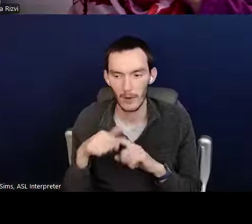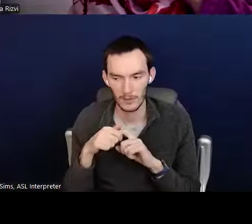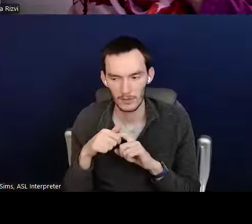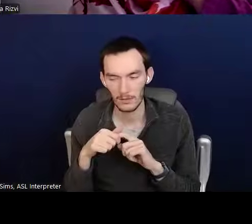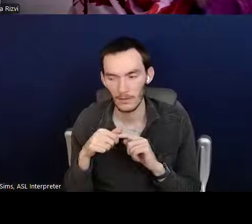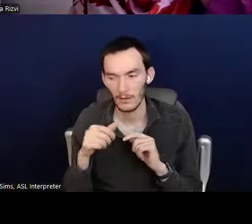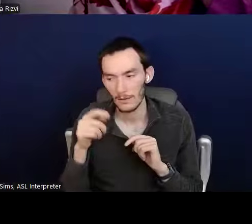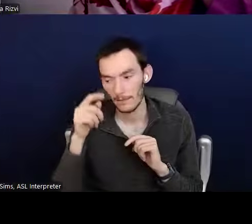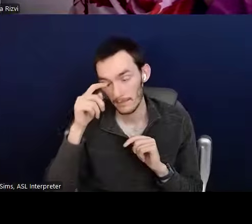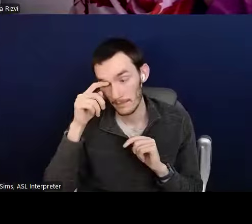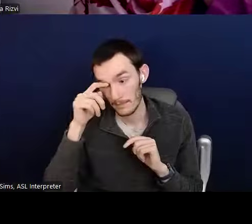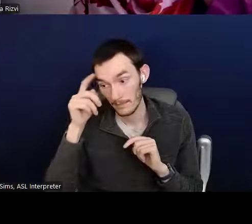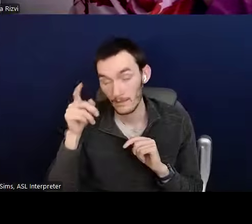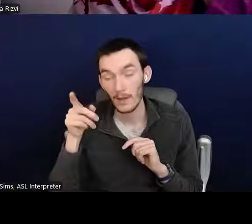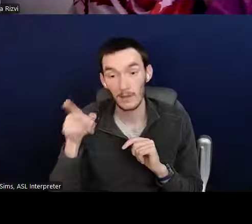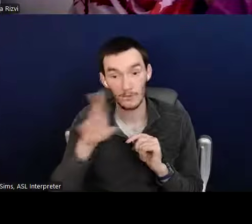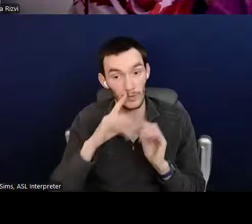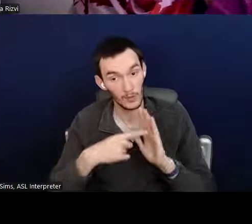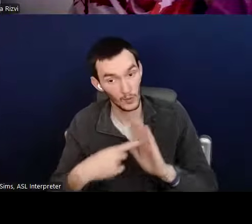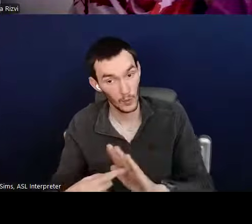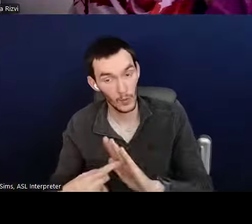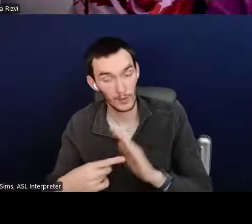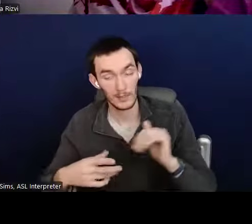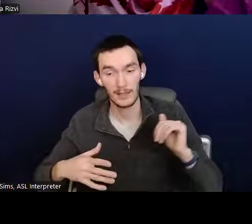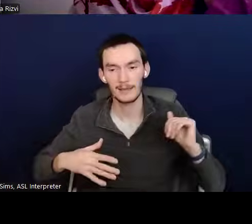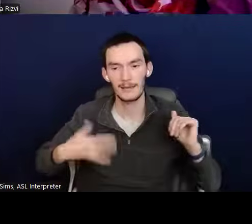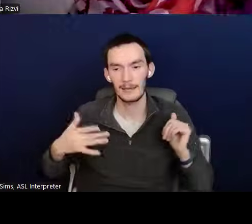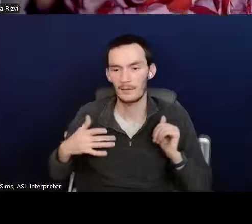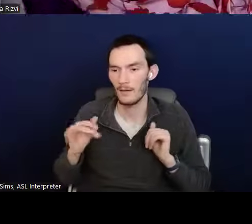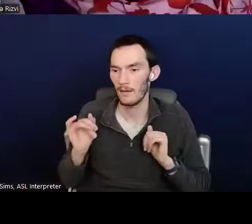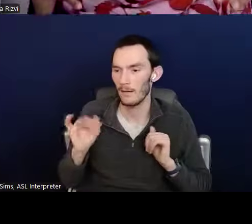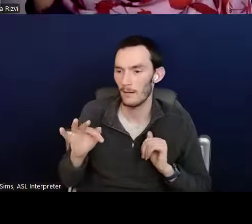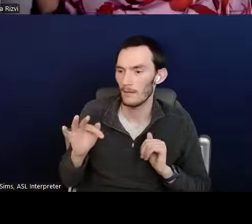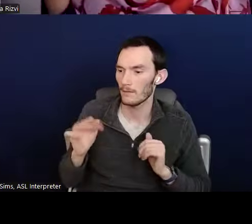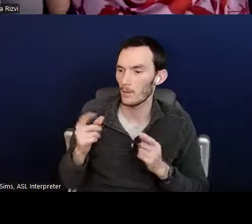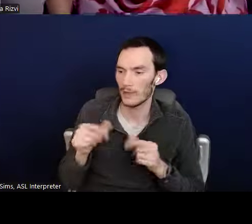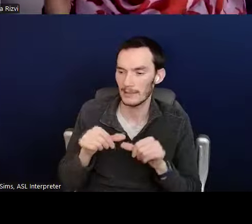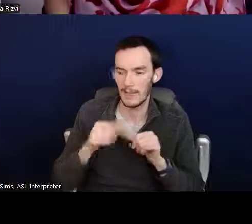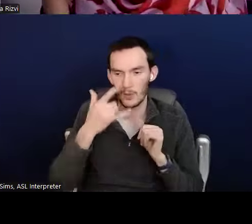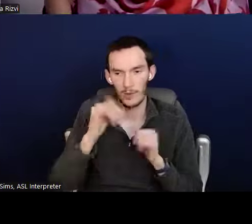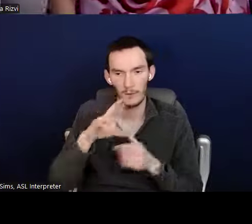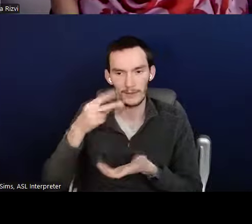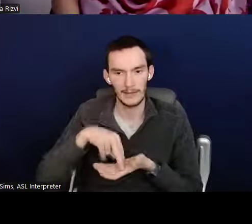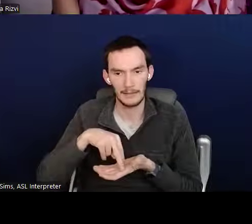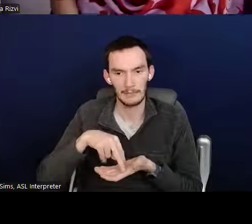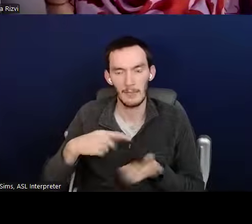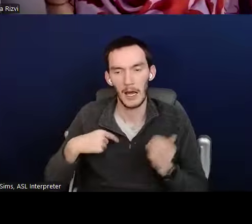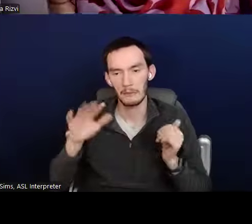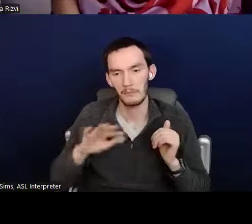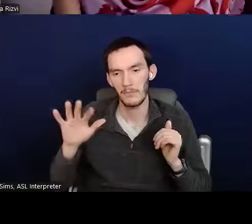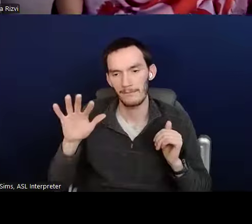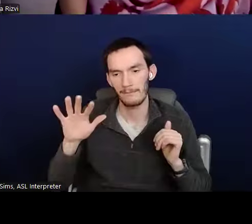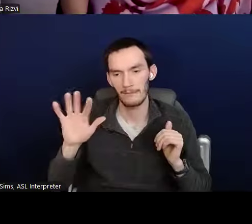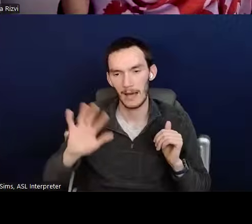This allows us to really get a sense of what the space looks like when you're standing in it. So I'm about